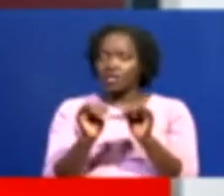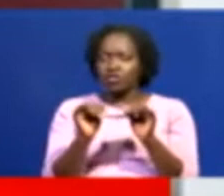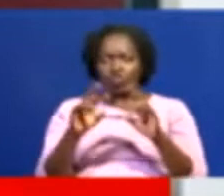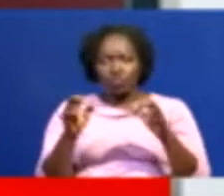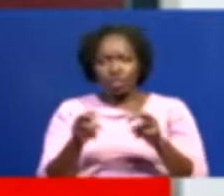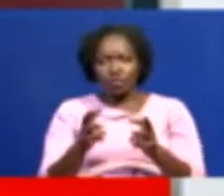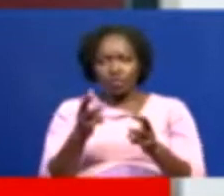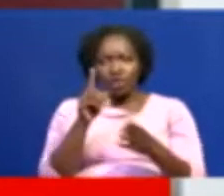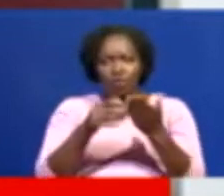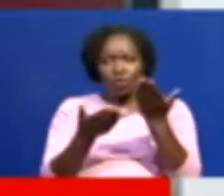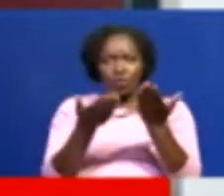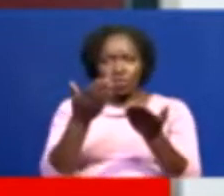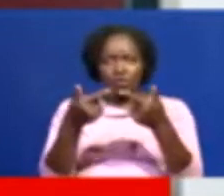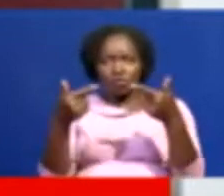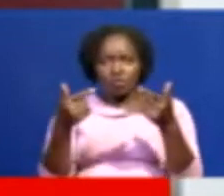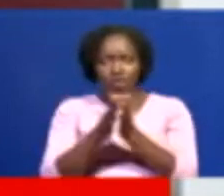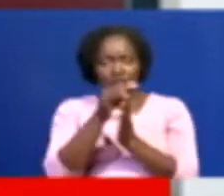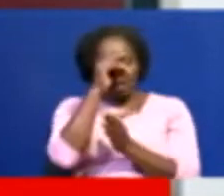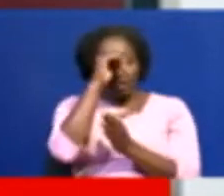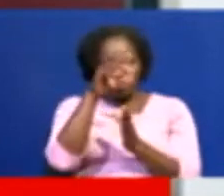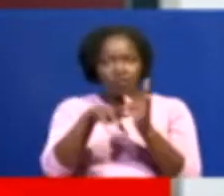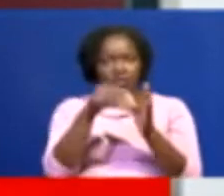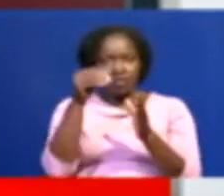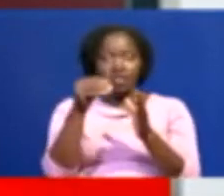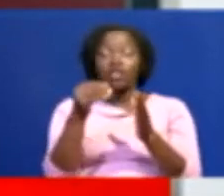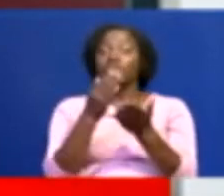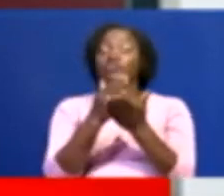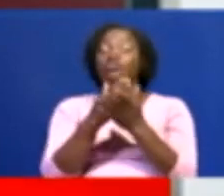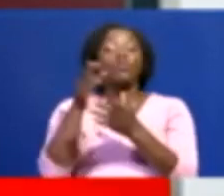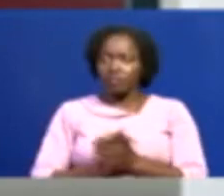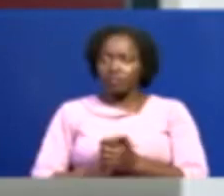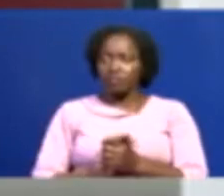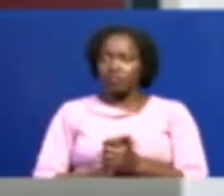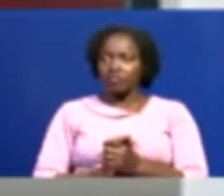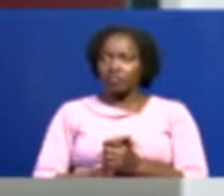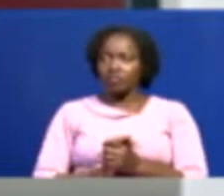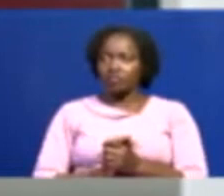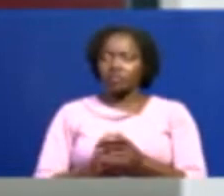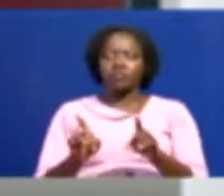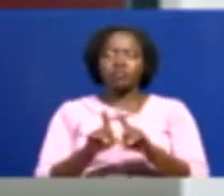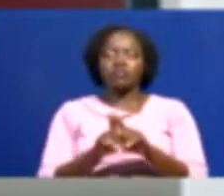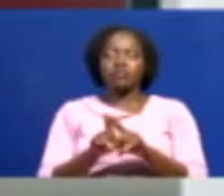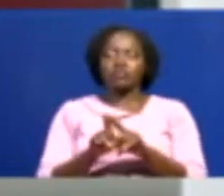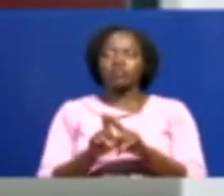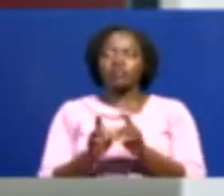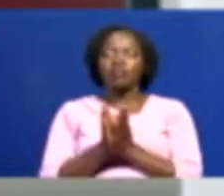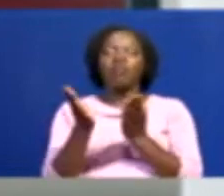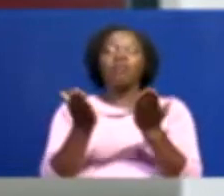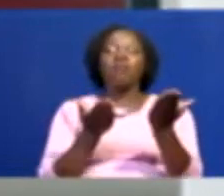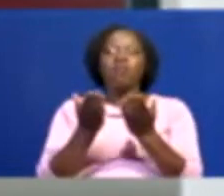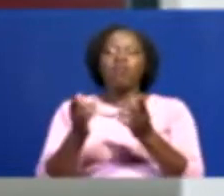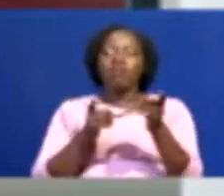what middle ground should the opposition and the government find to, of course, listen to each other. And also the public service governance will be